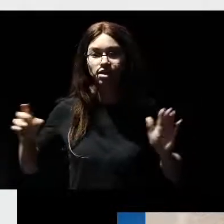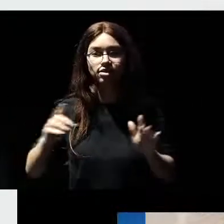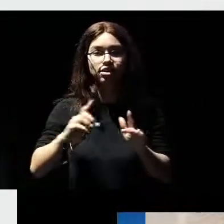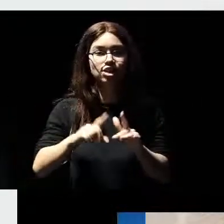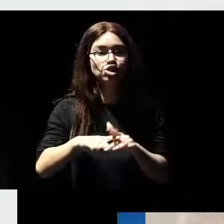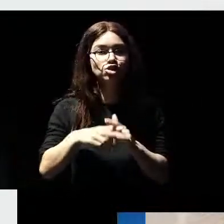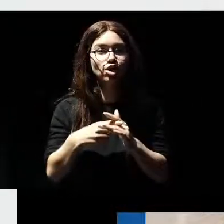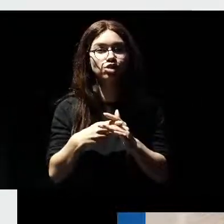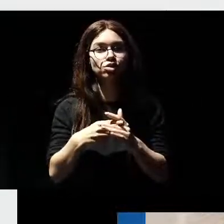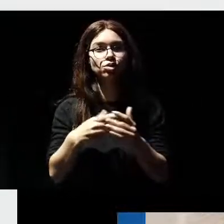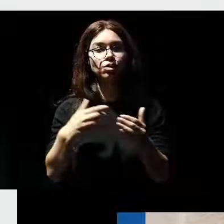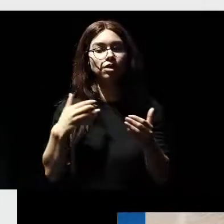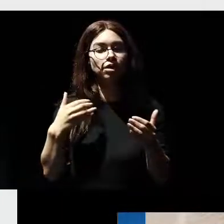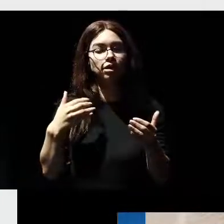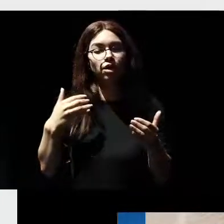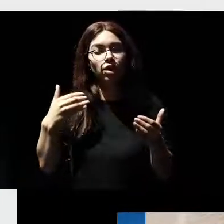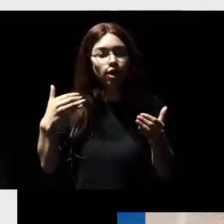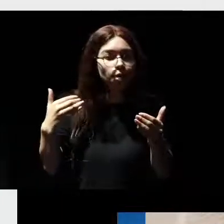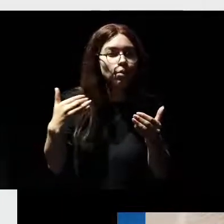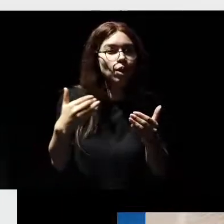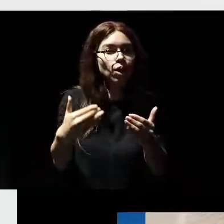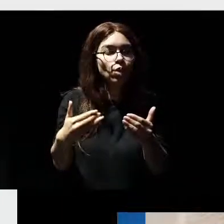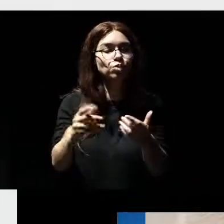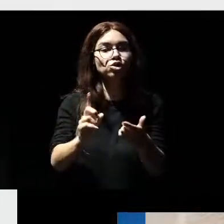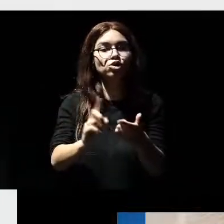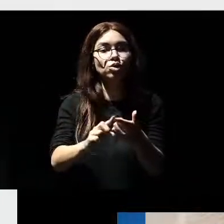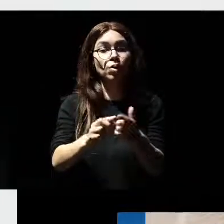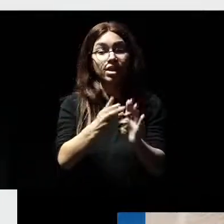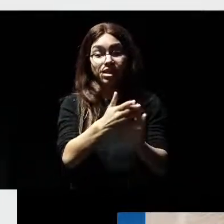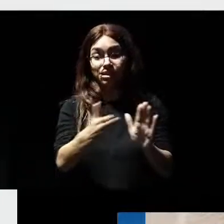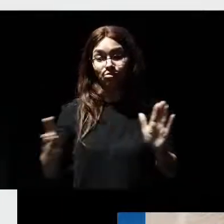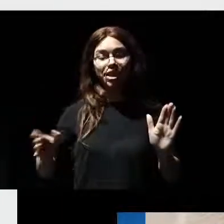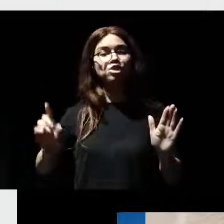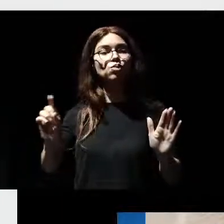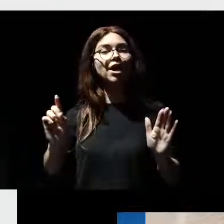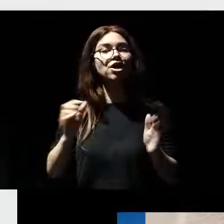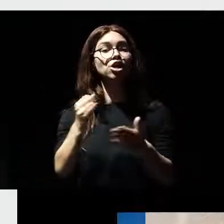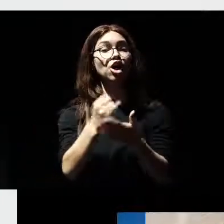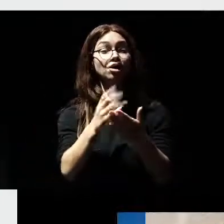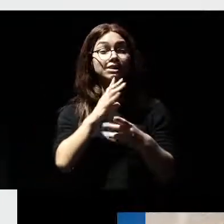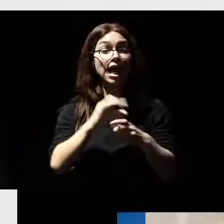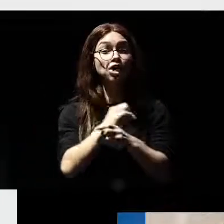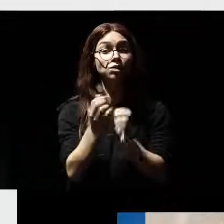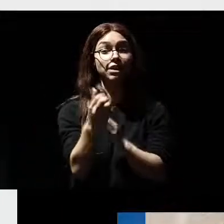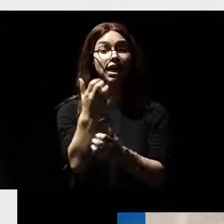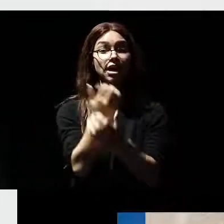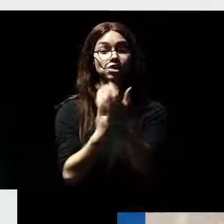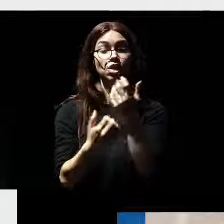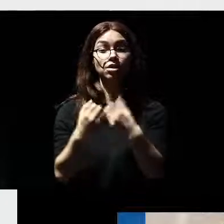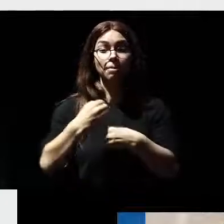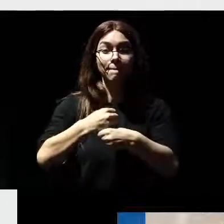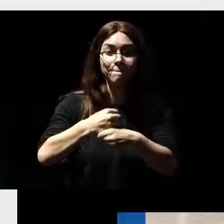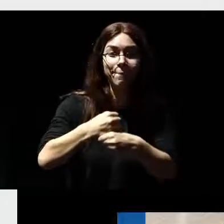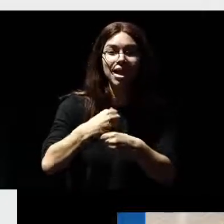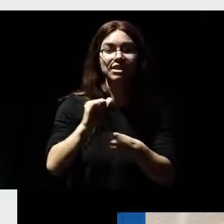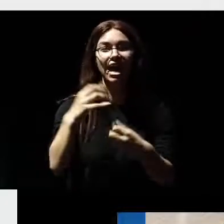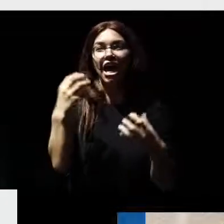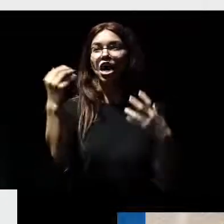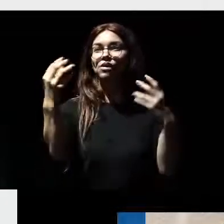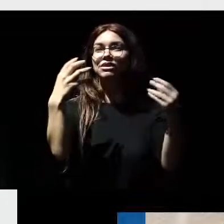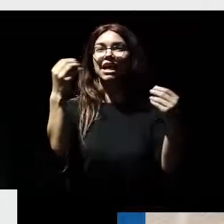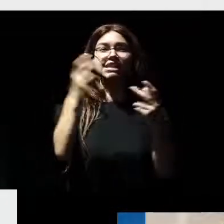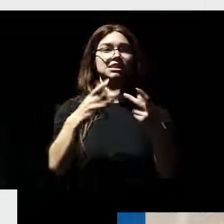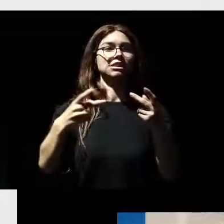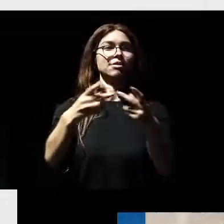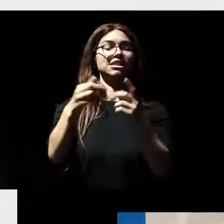least approximate the space where the art is made, the kind of outdoor space that surrounds the art